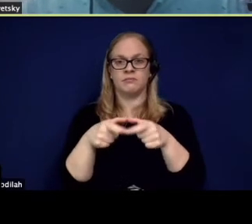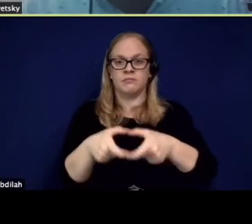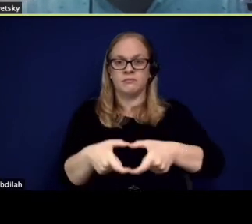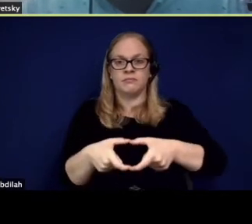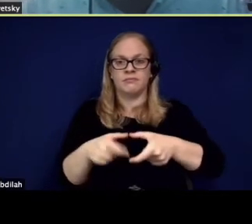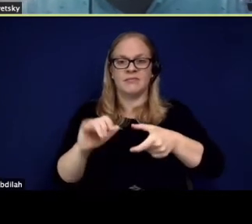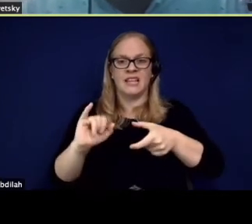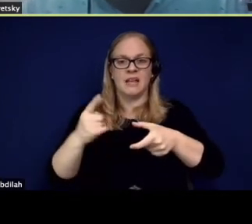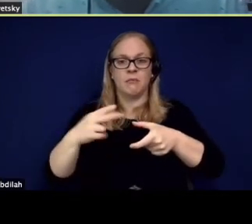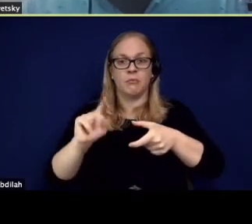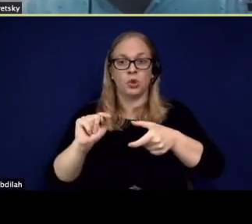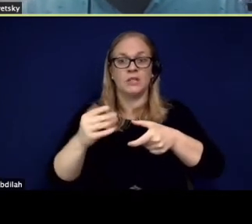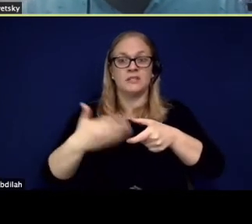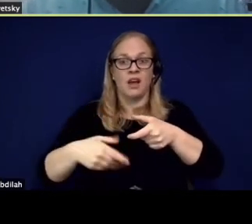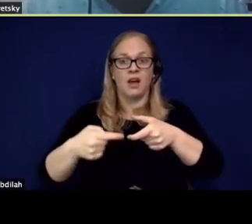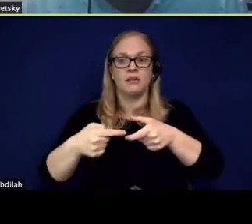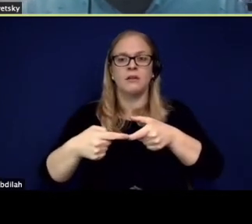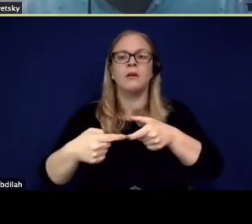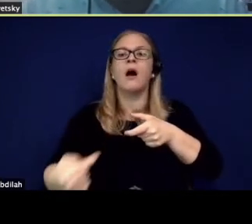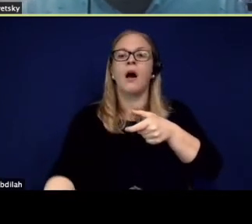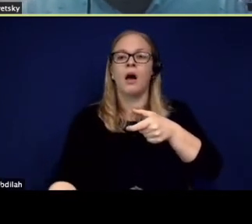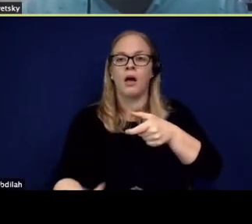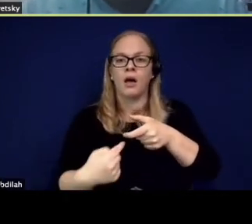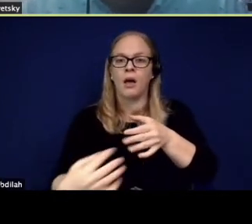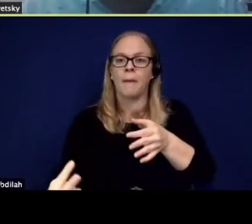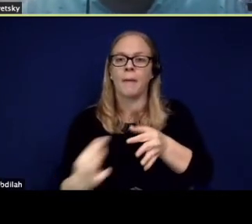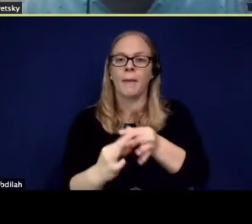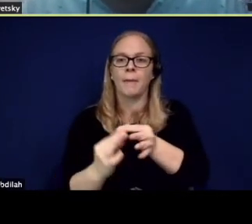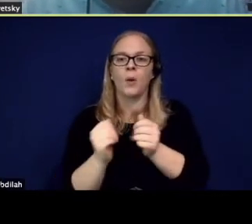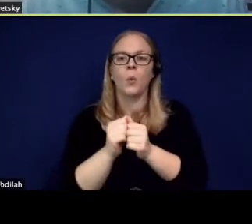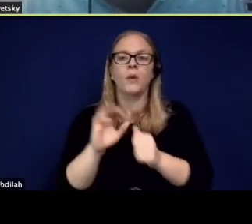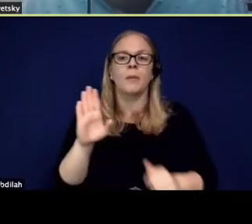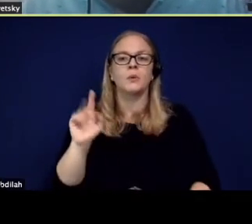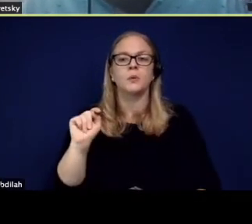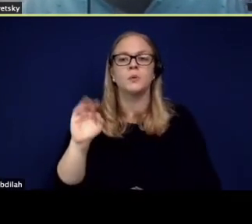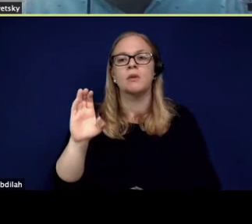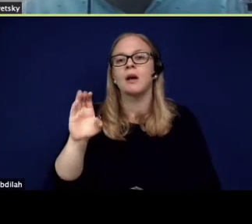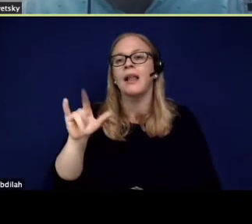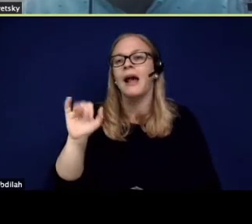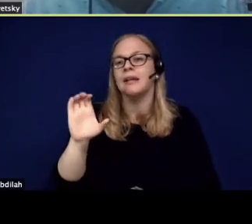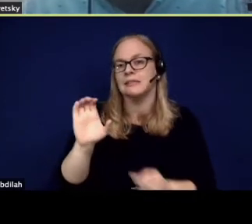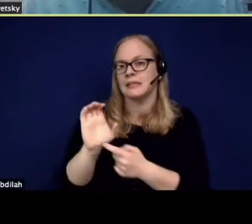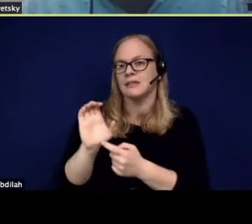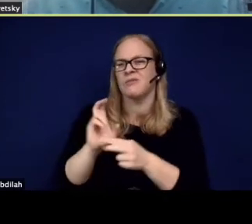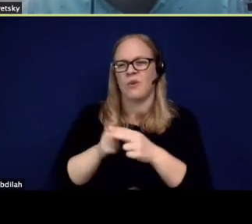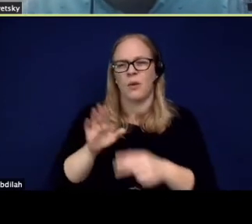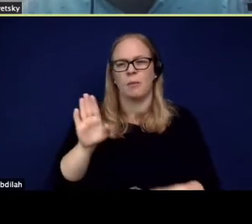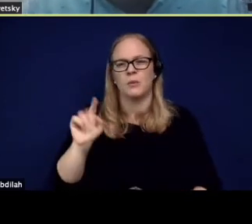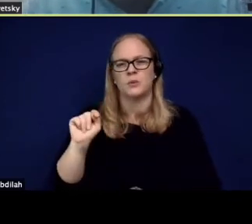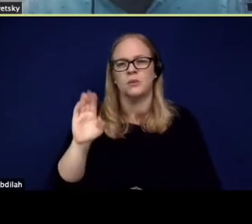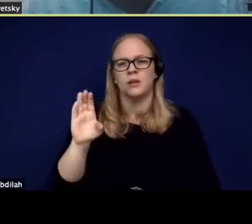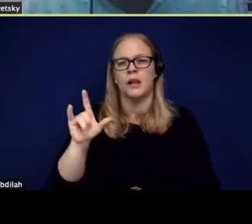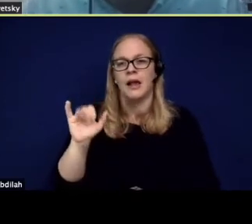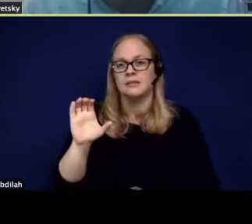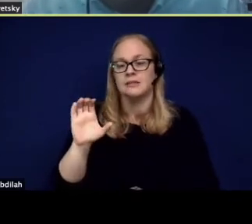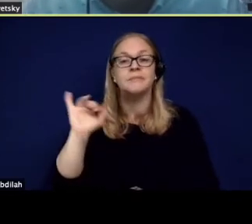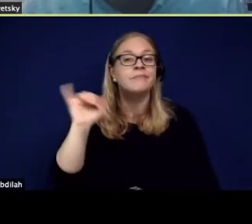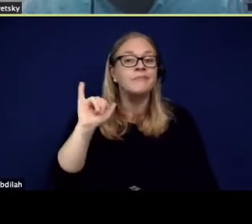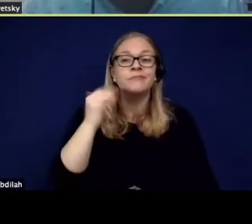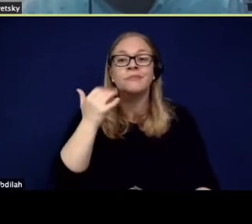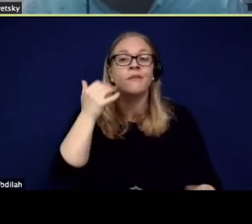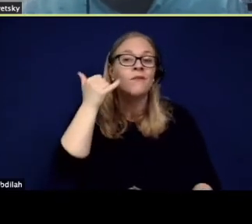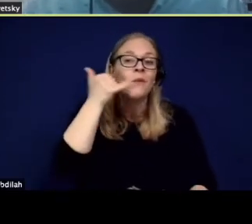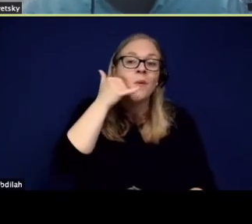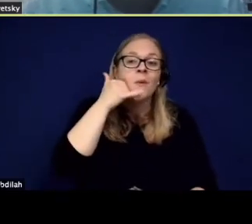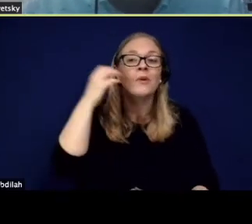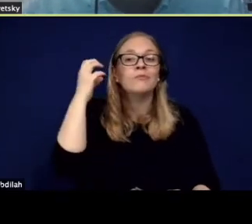has the ability to communicate in what's called Bluetooth Classic. So that, like all these devices, cell phones, Bluetooth